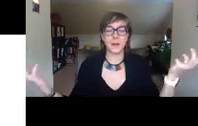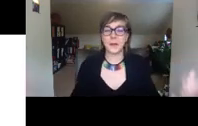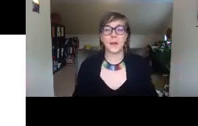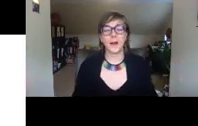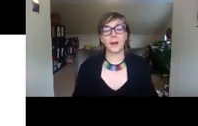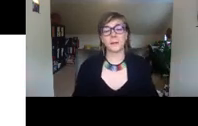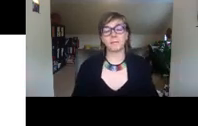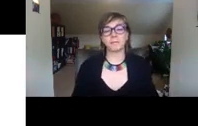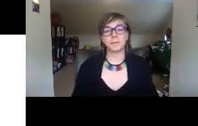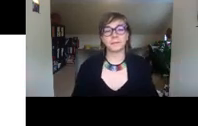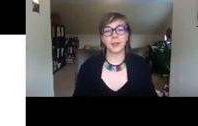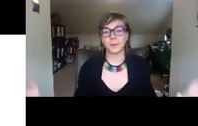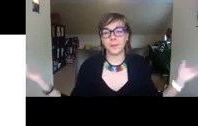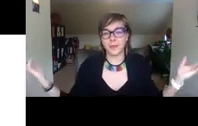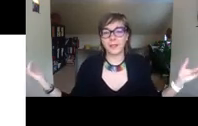it.